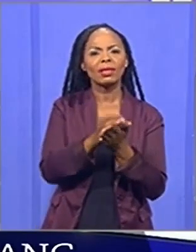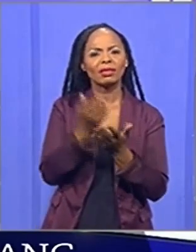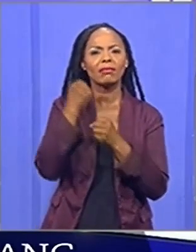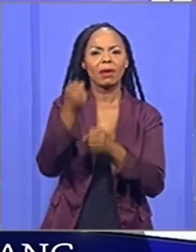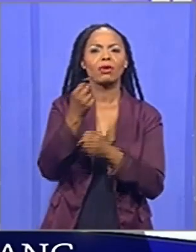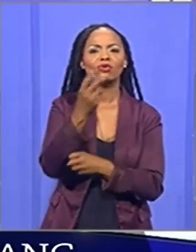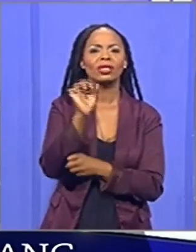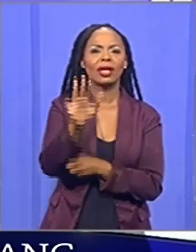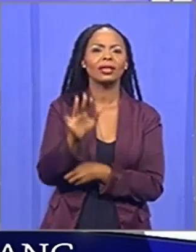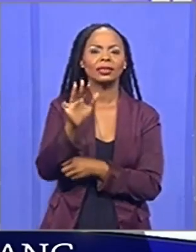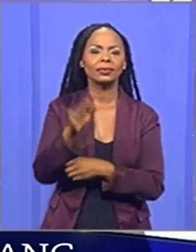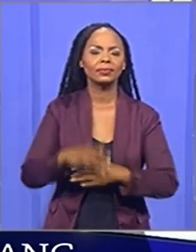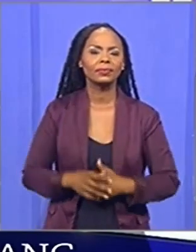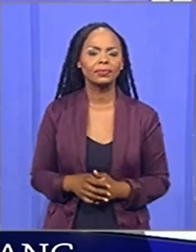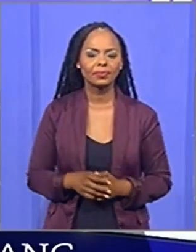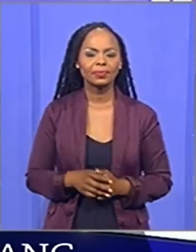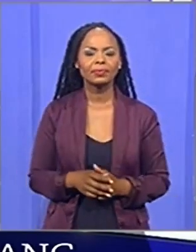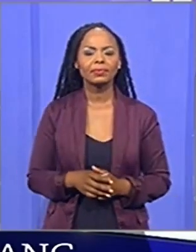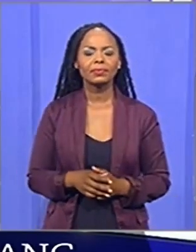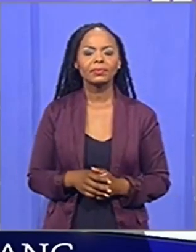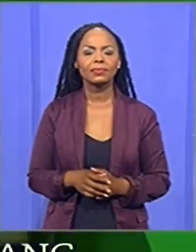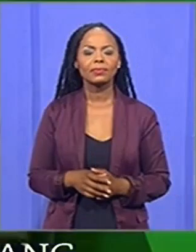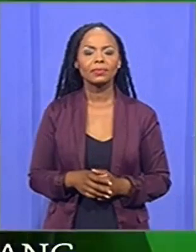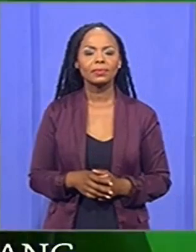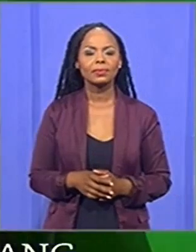tša 2019.